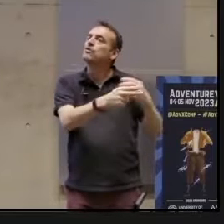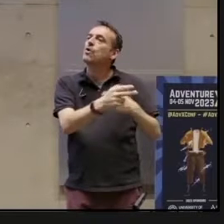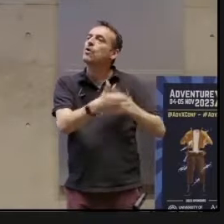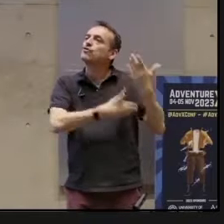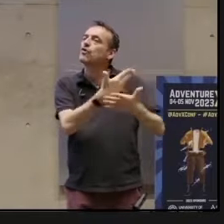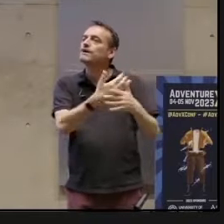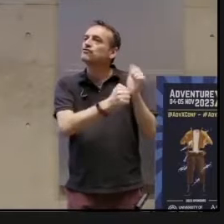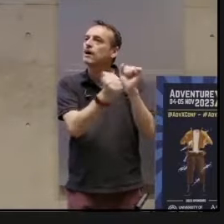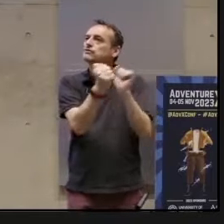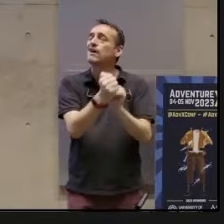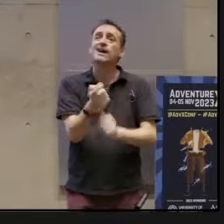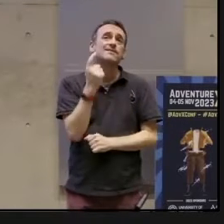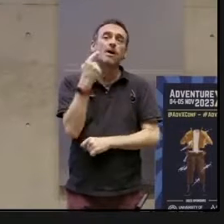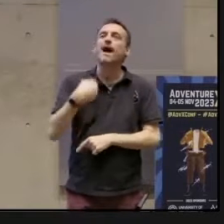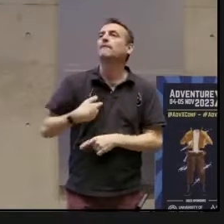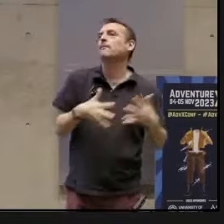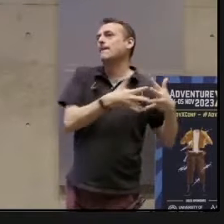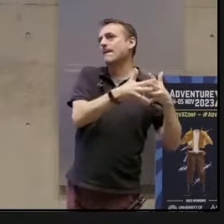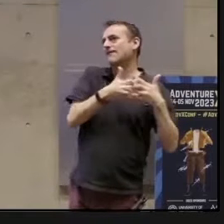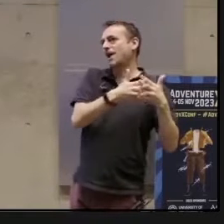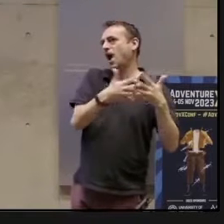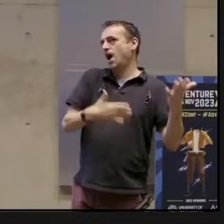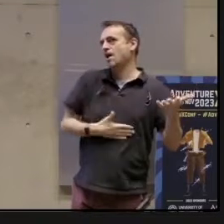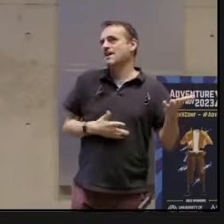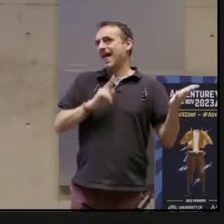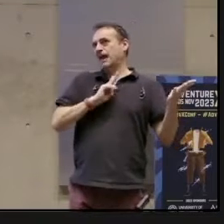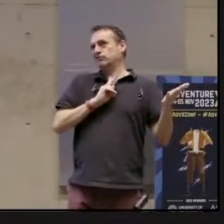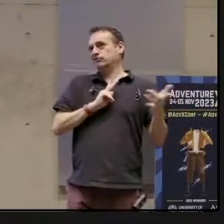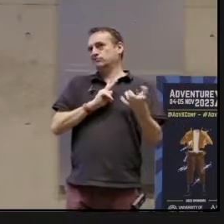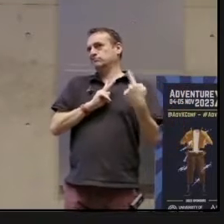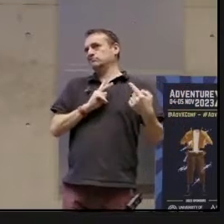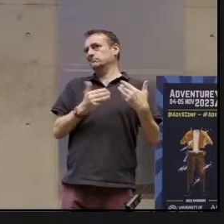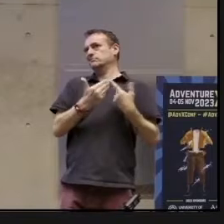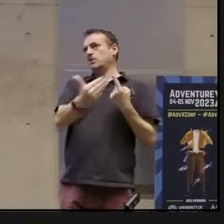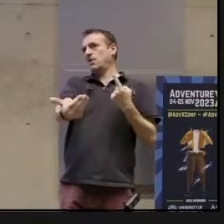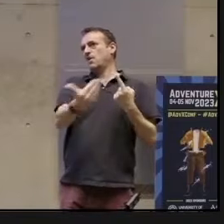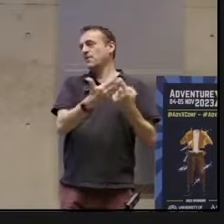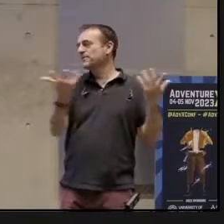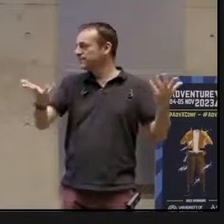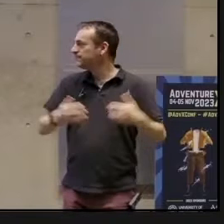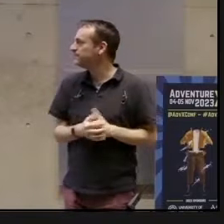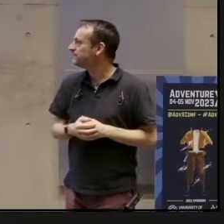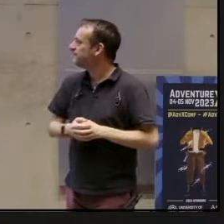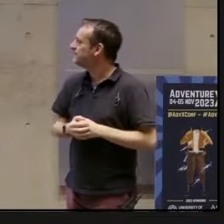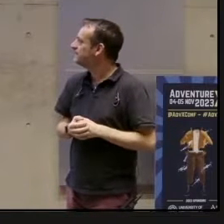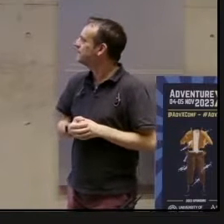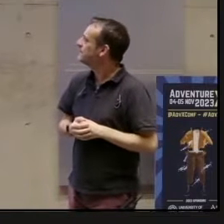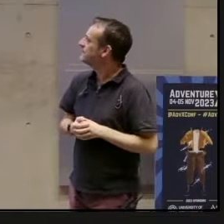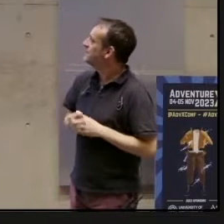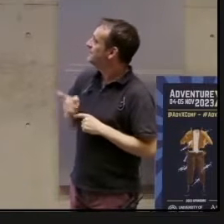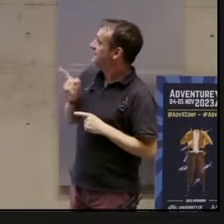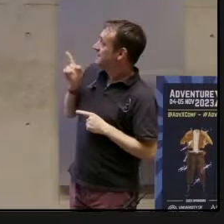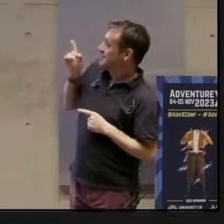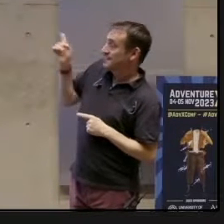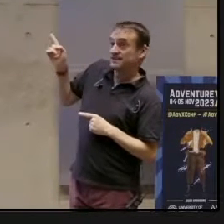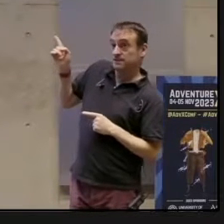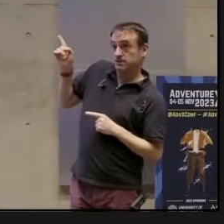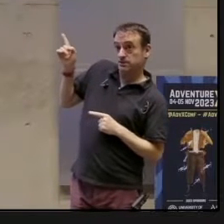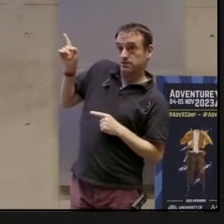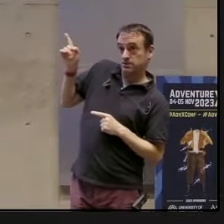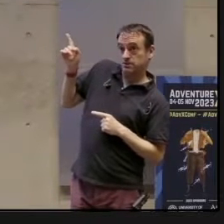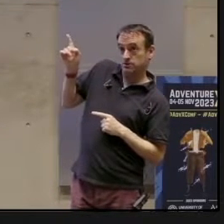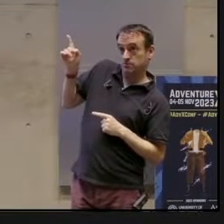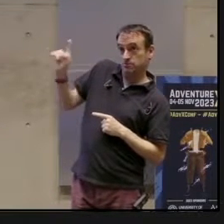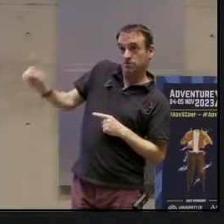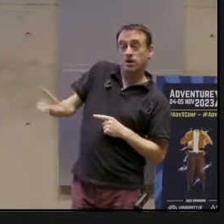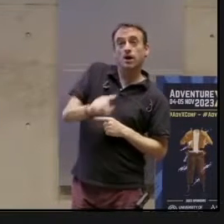is so simple. I'm from America, obviously, as you can tell from the ridiculous accent. We teach this to second